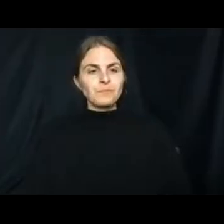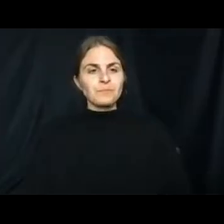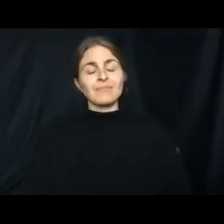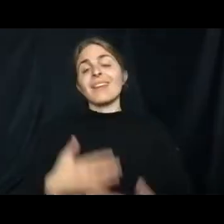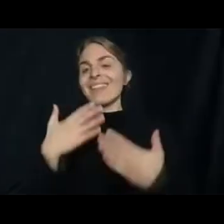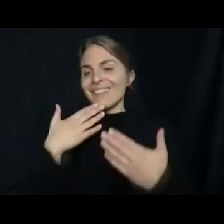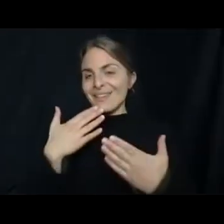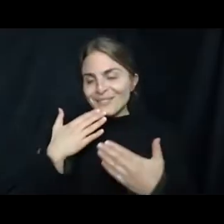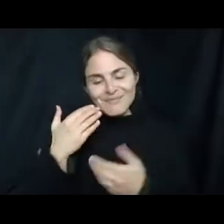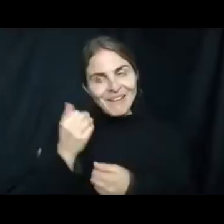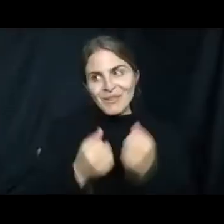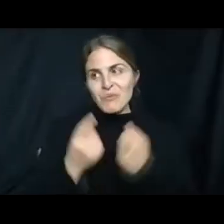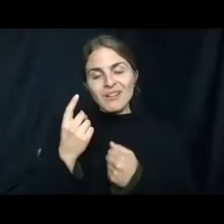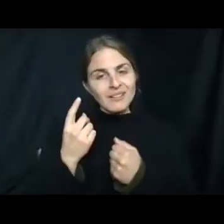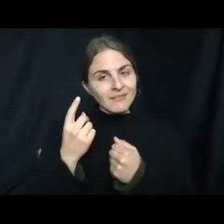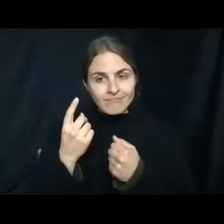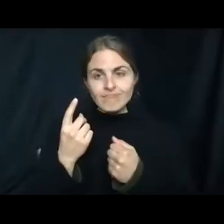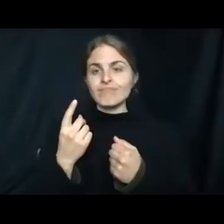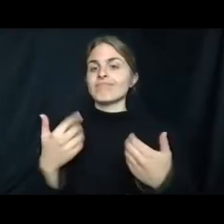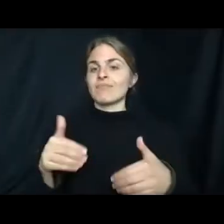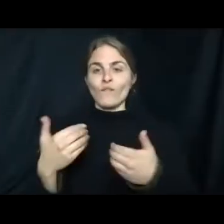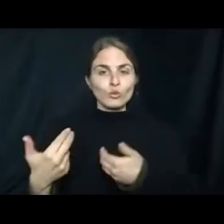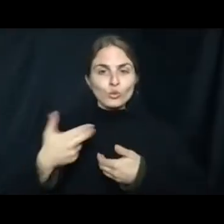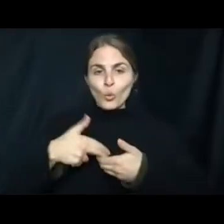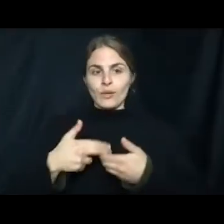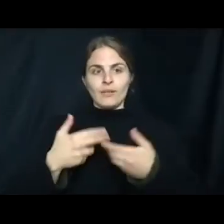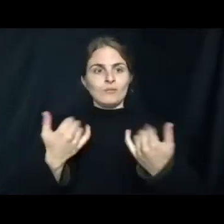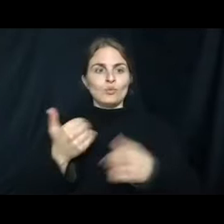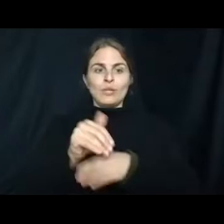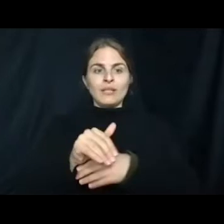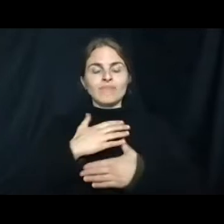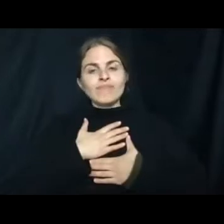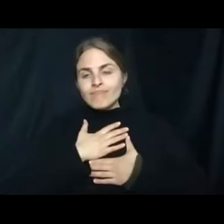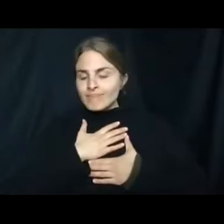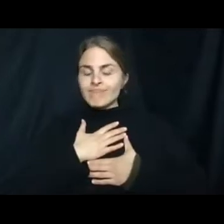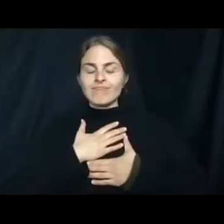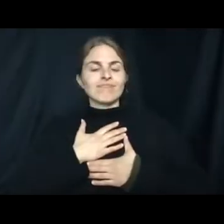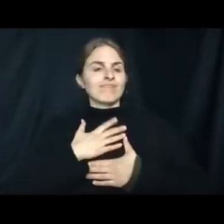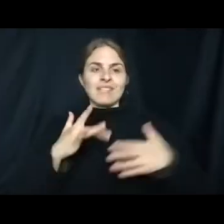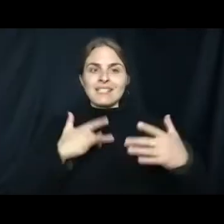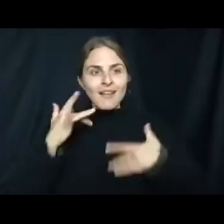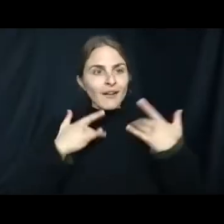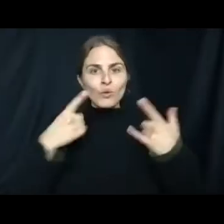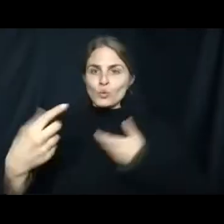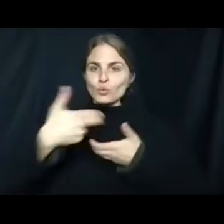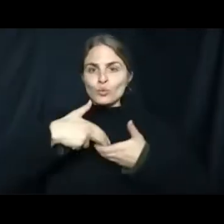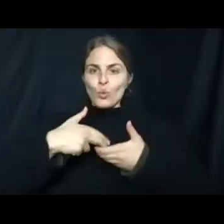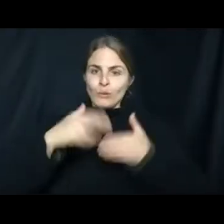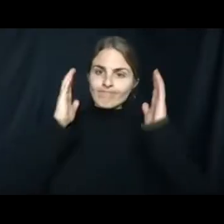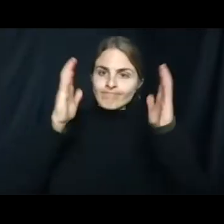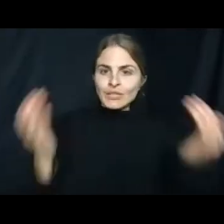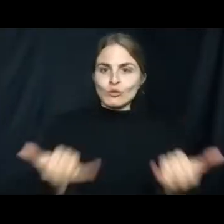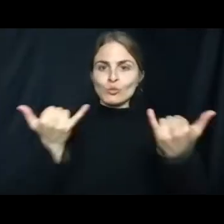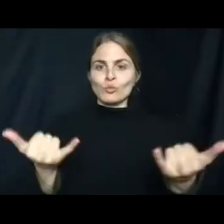Thank you, everybody, for joining tonight. We are so excited to have you all here, and